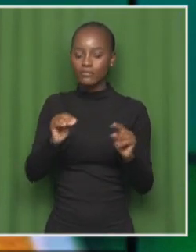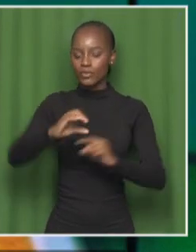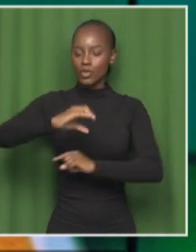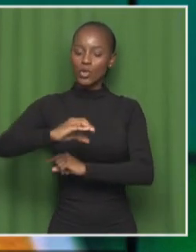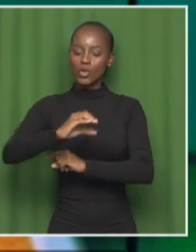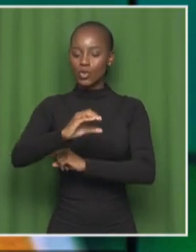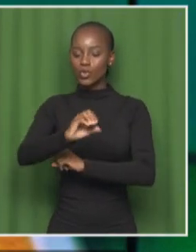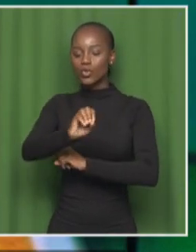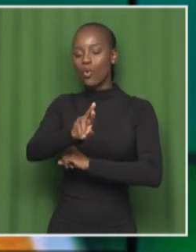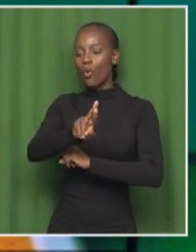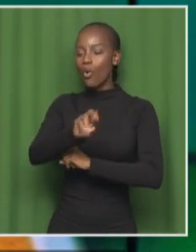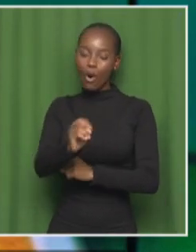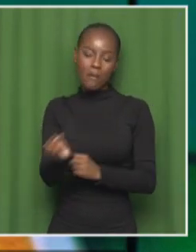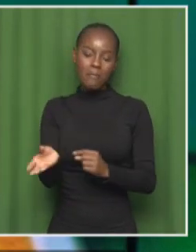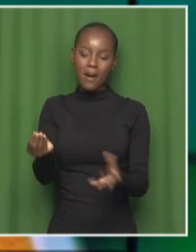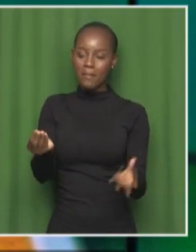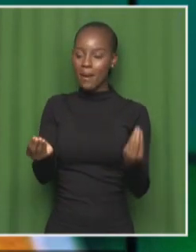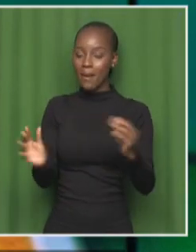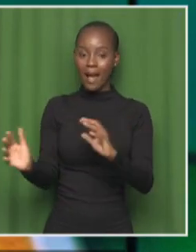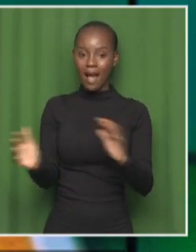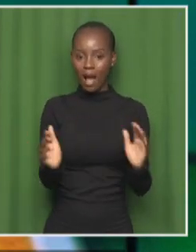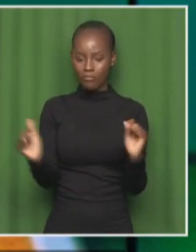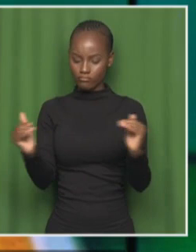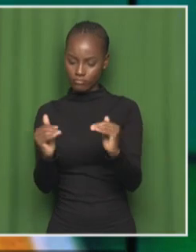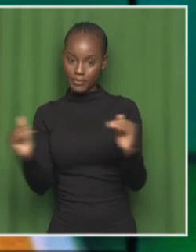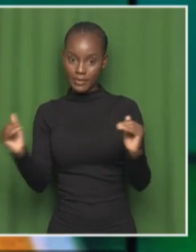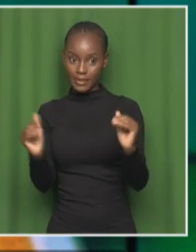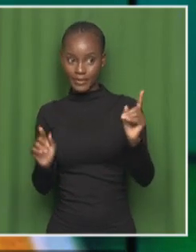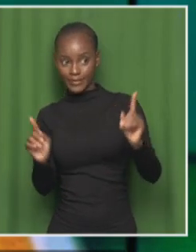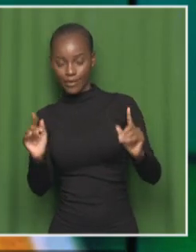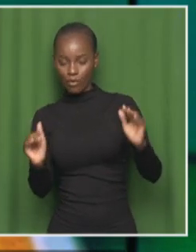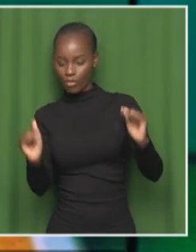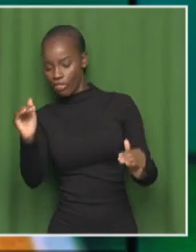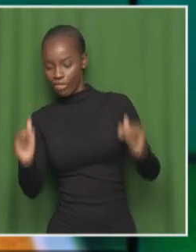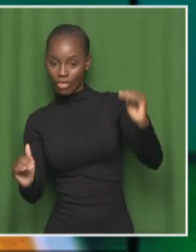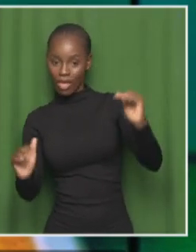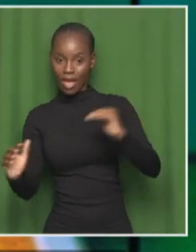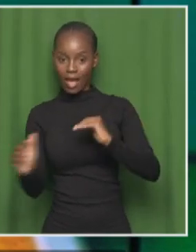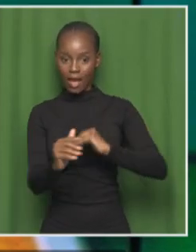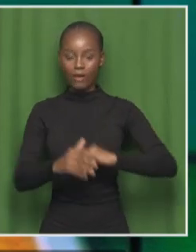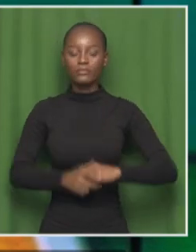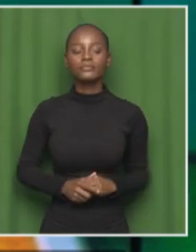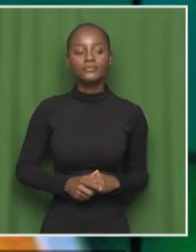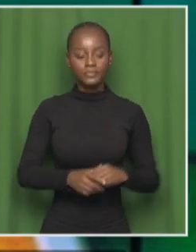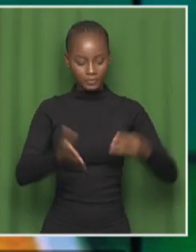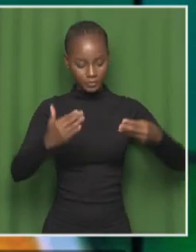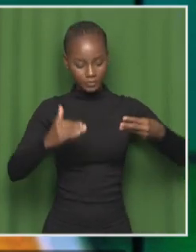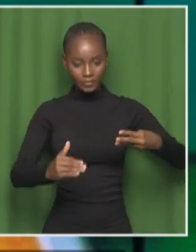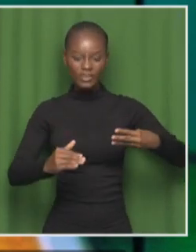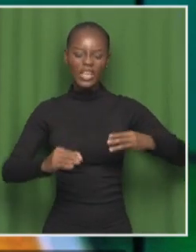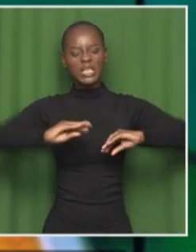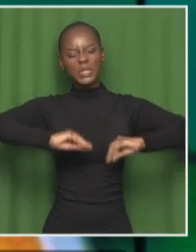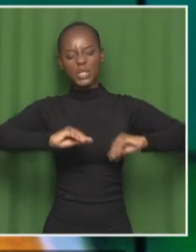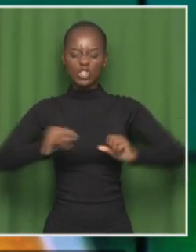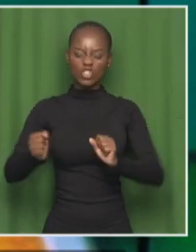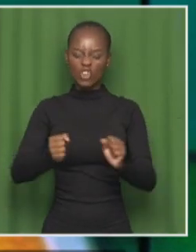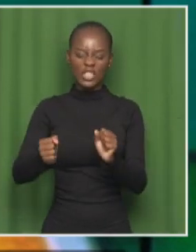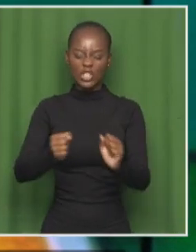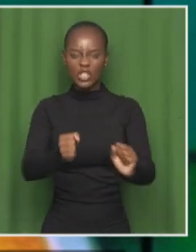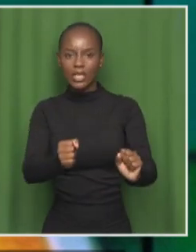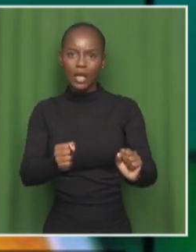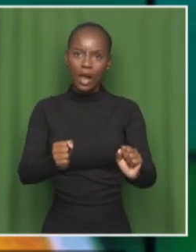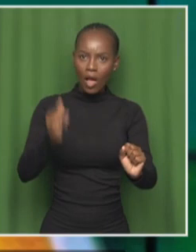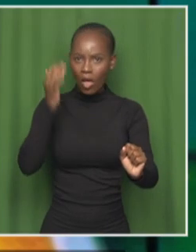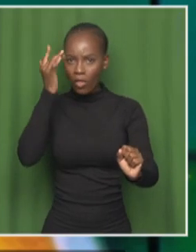to, basically it's about maximizing your scores. Okay. So we teach them about strategy, about which ways to